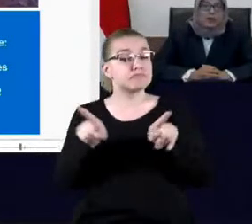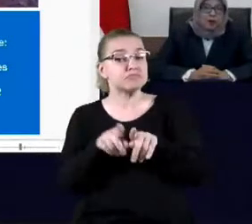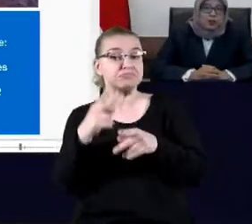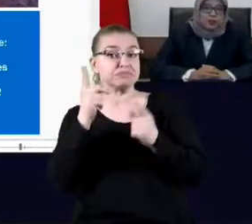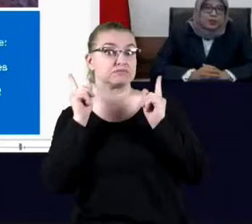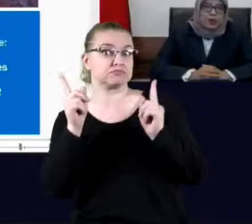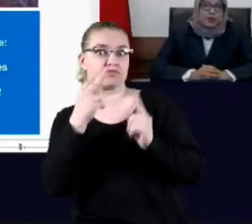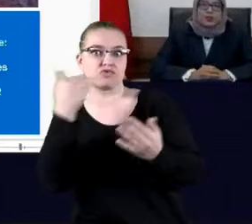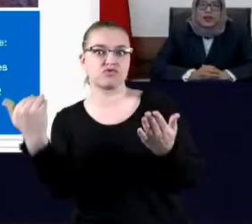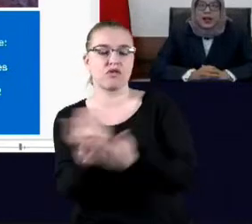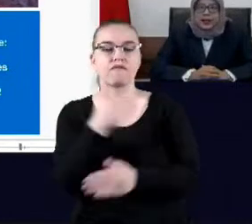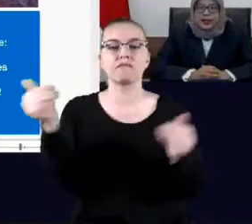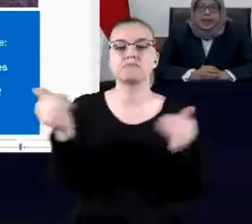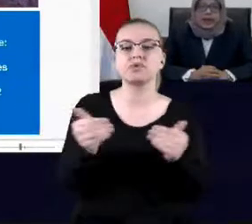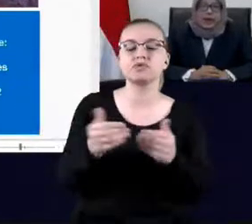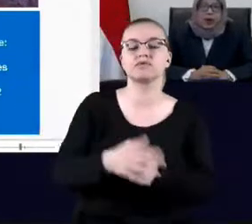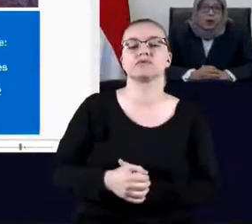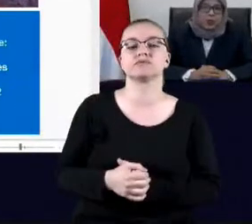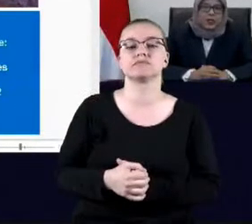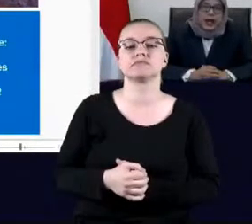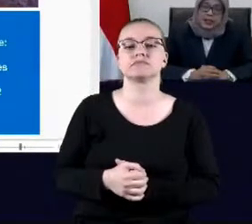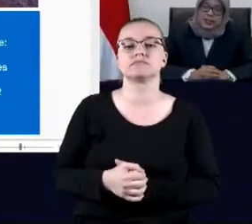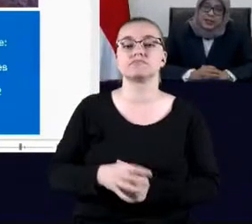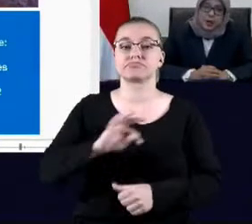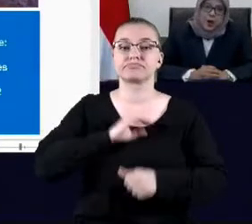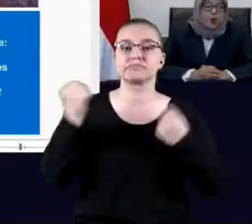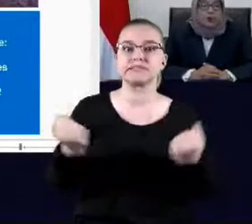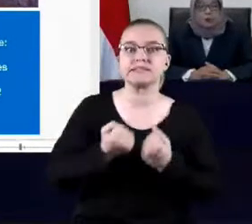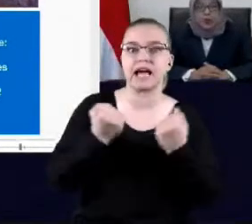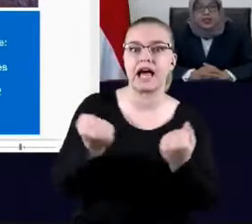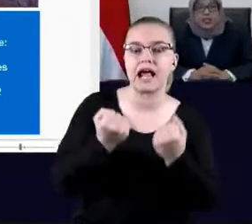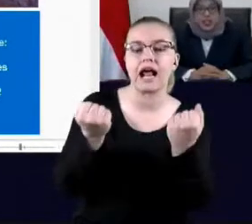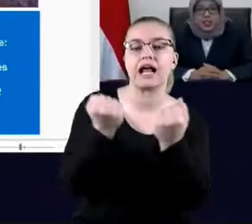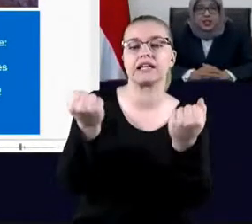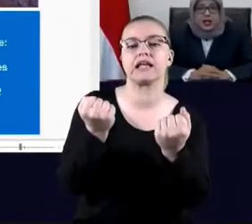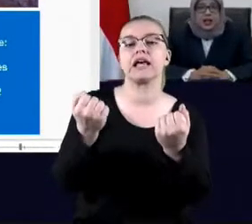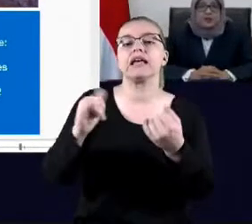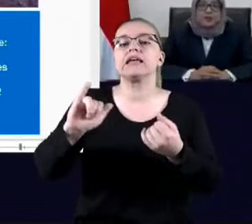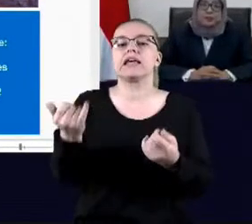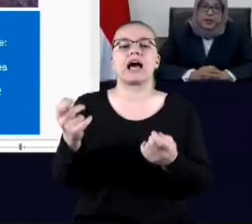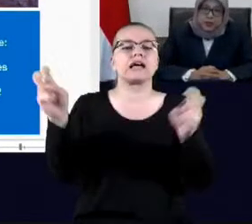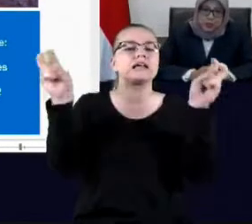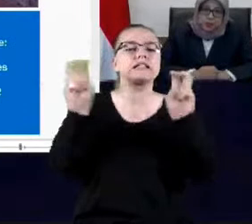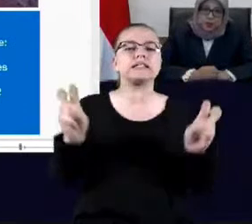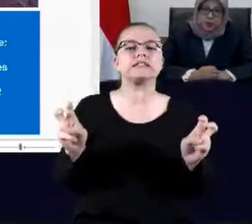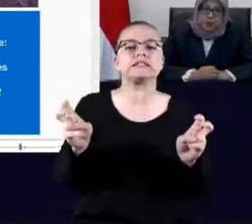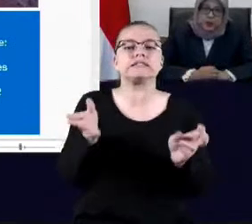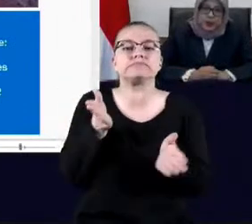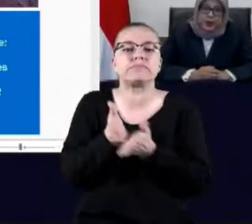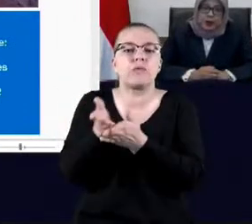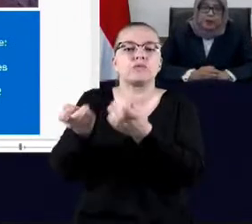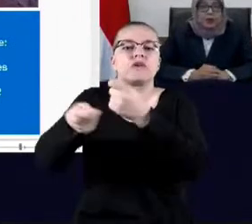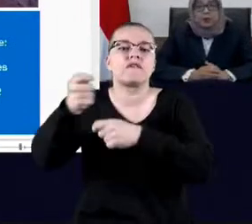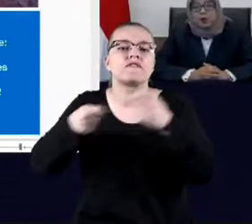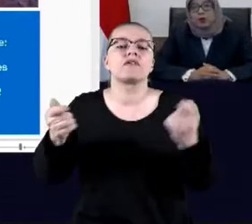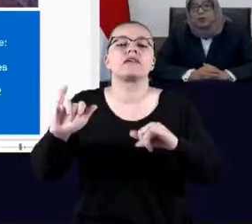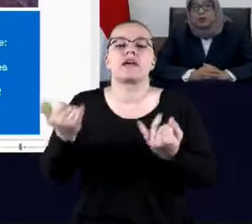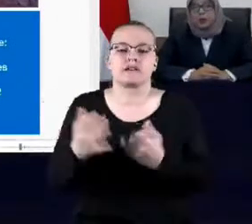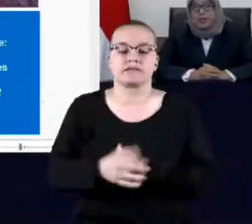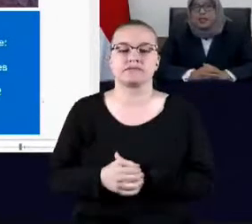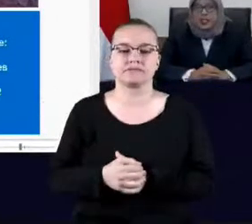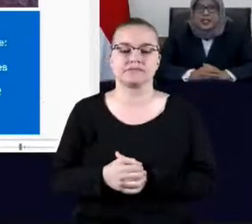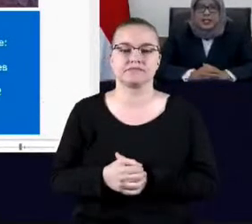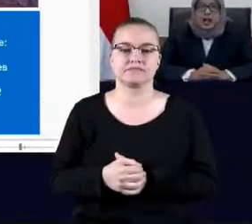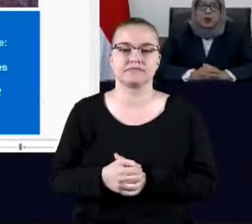In our effort to solve the health and economic crisis, we made digital life breakthrough.